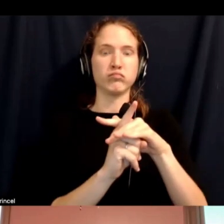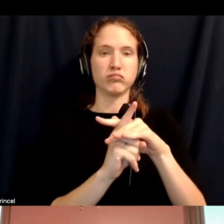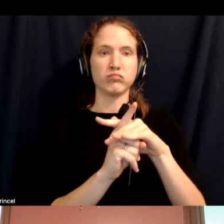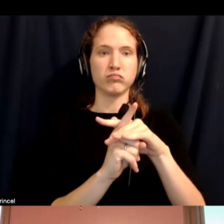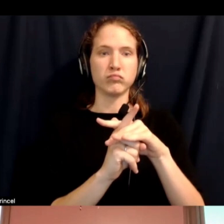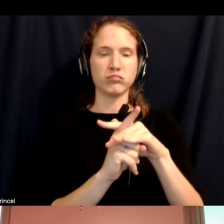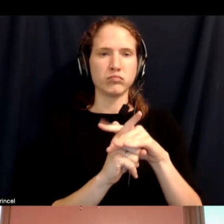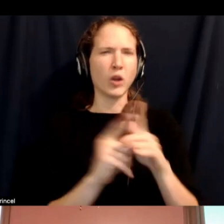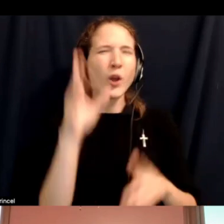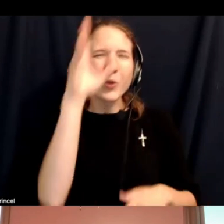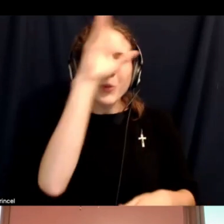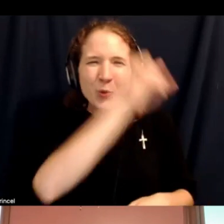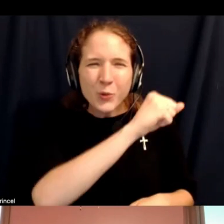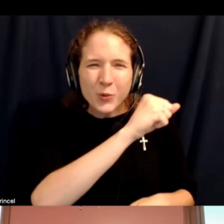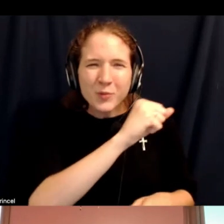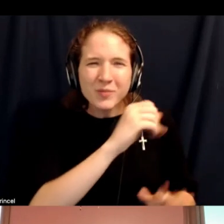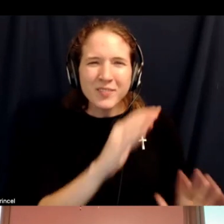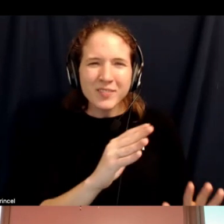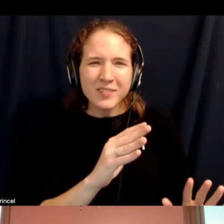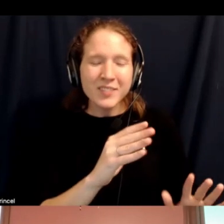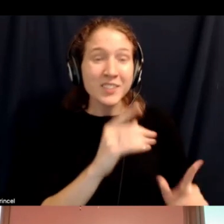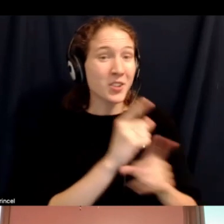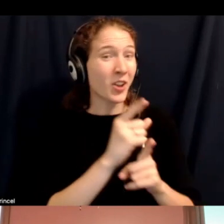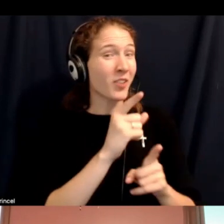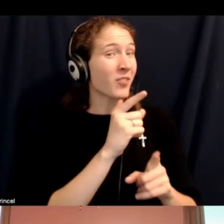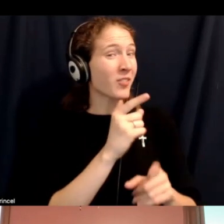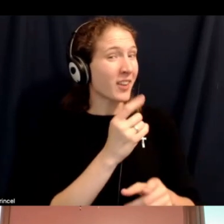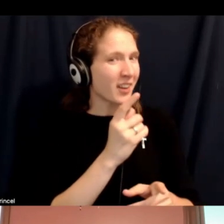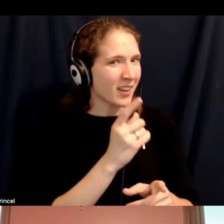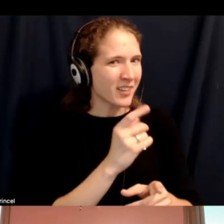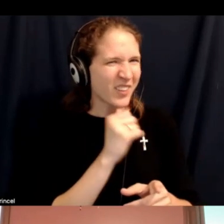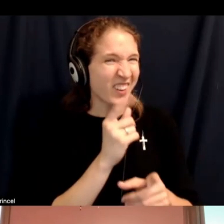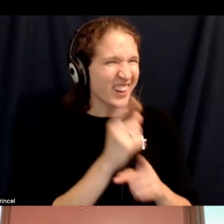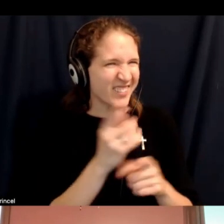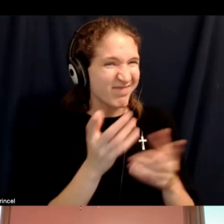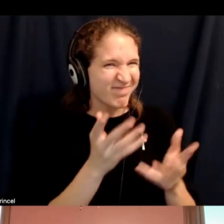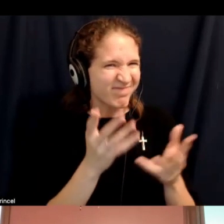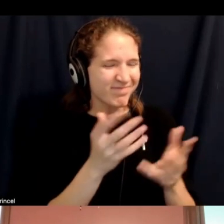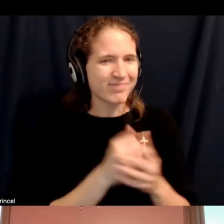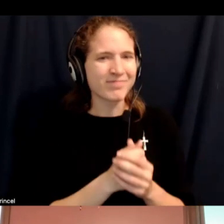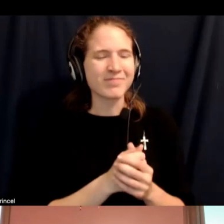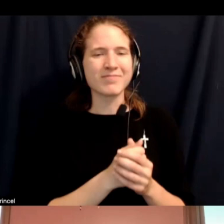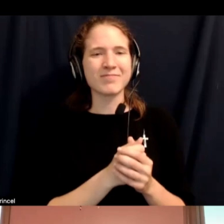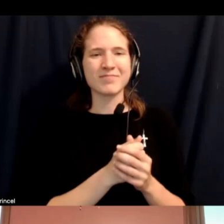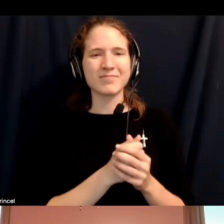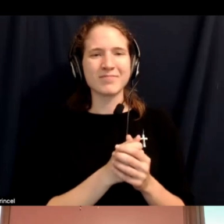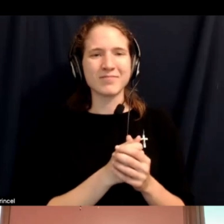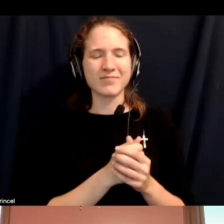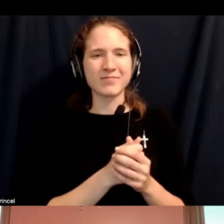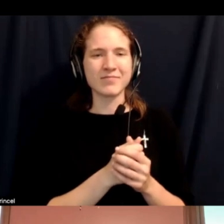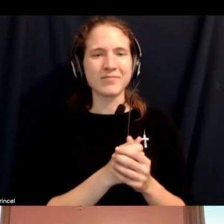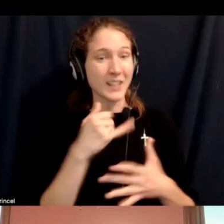make assumptions about, right? That aren't what comes forward. And that's interesting to me.